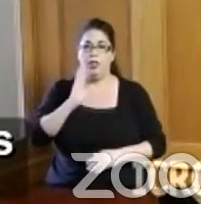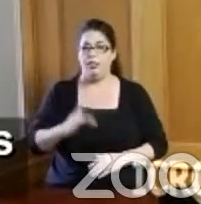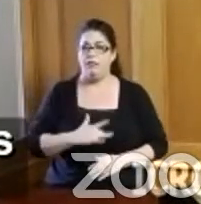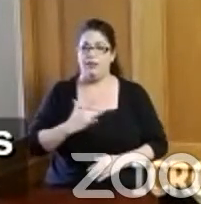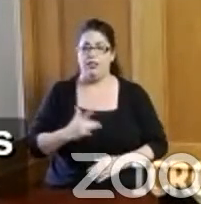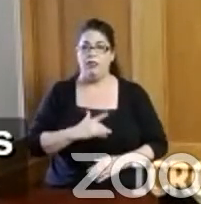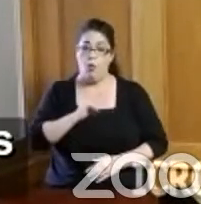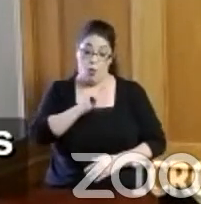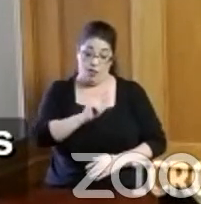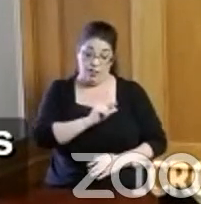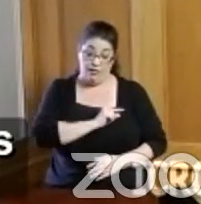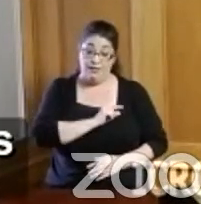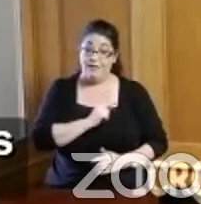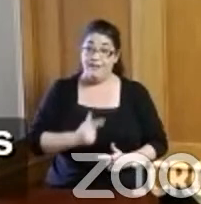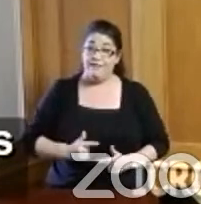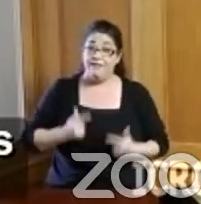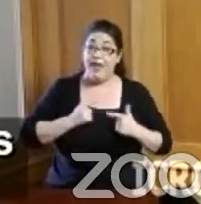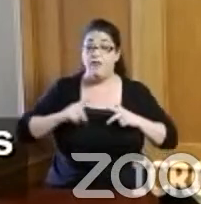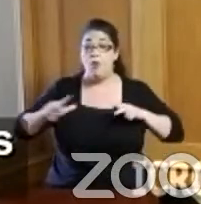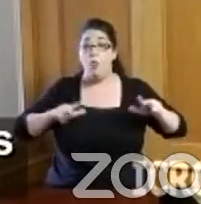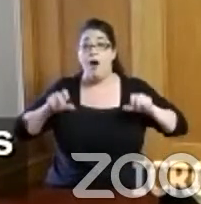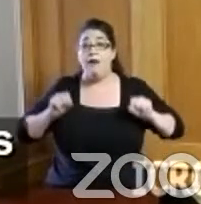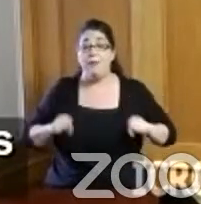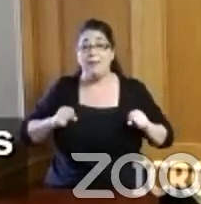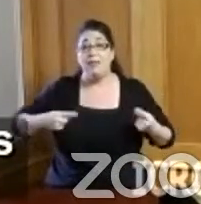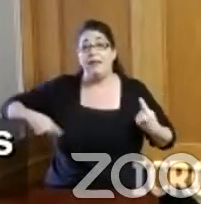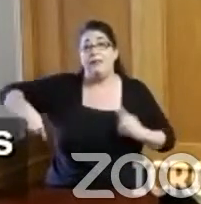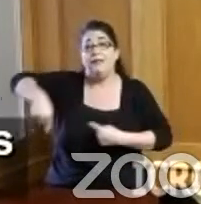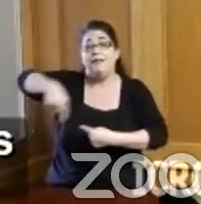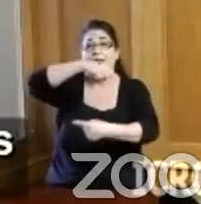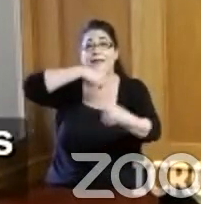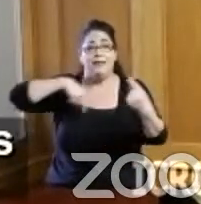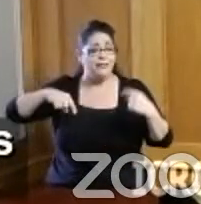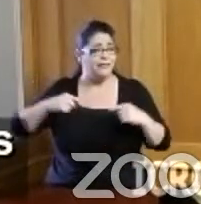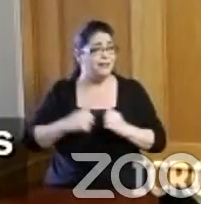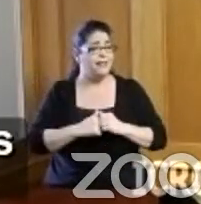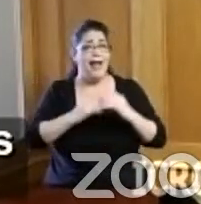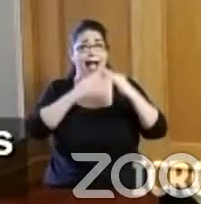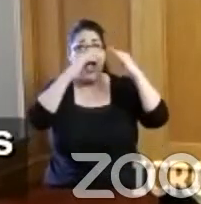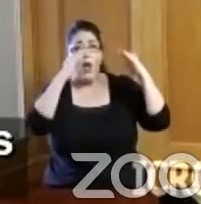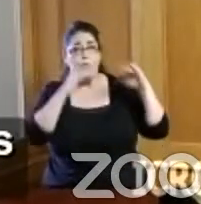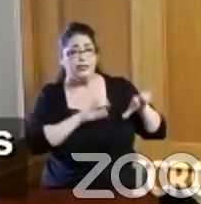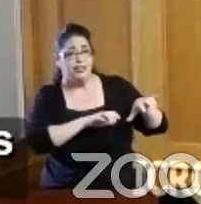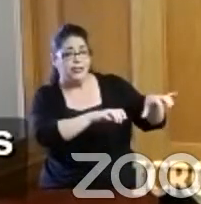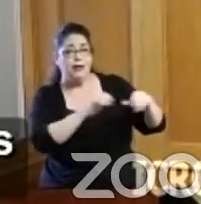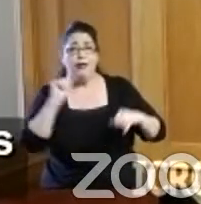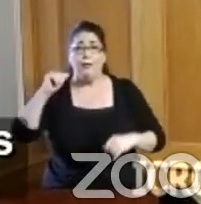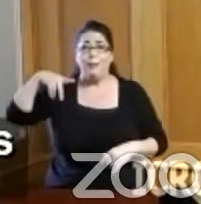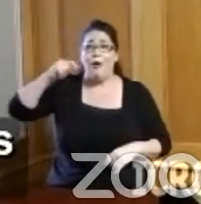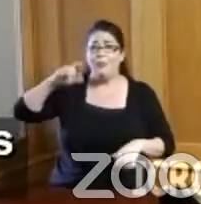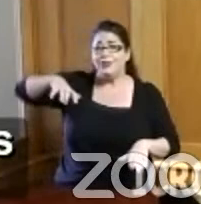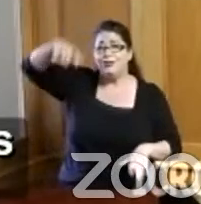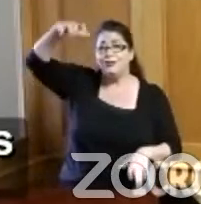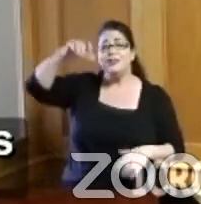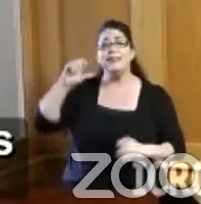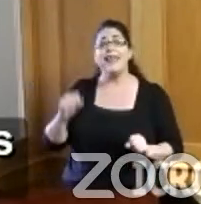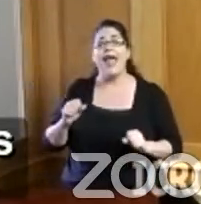about quality of life, walkability, connectivity, residential housing, apartments, and green space.